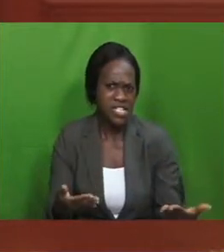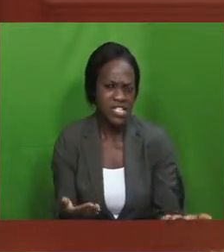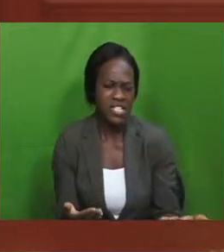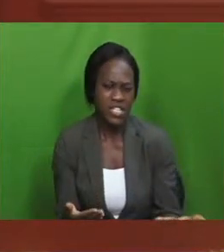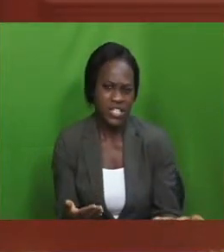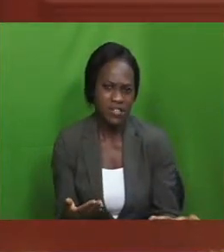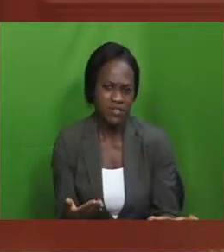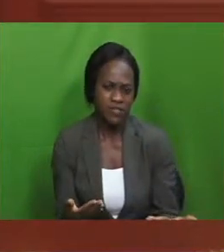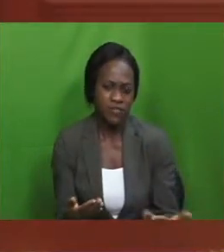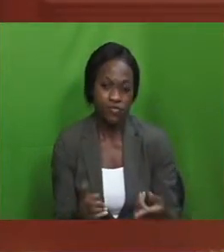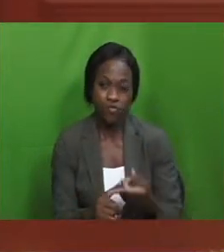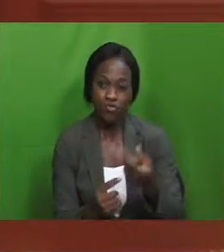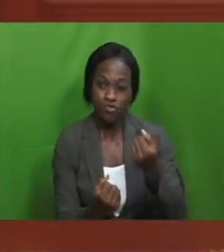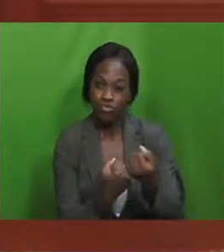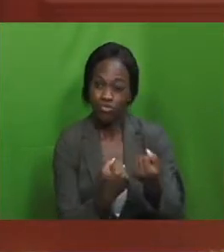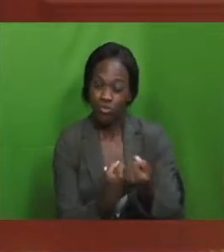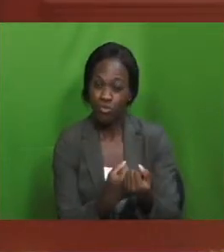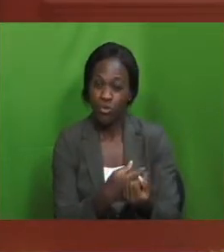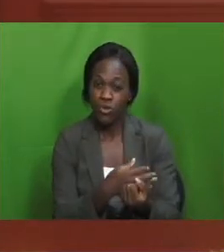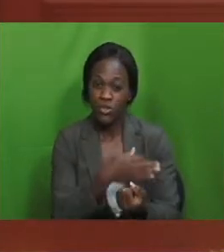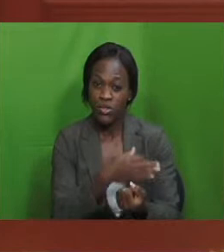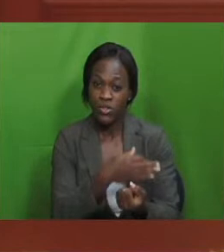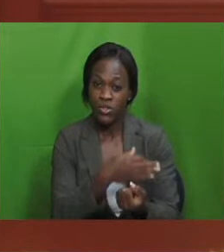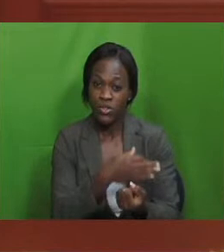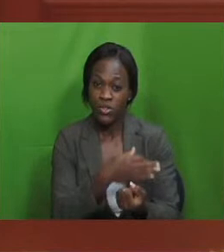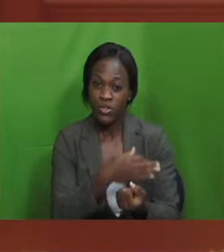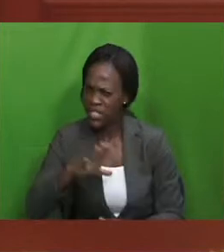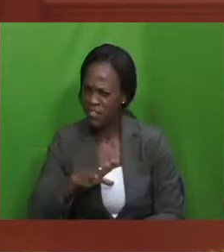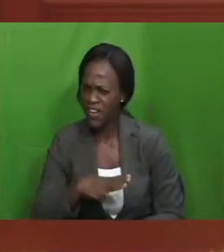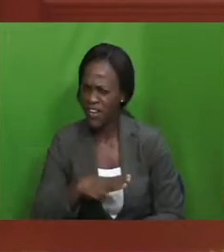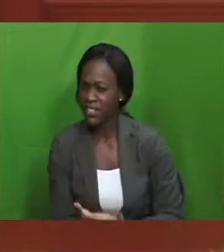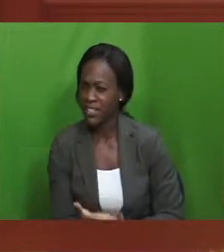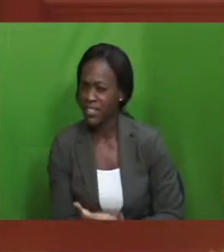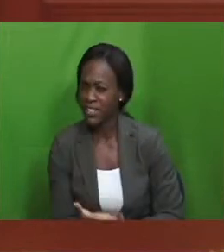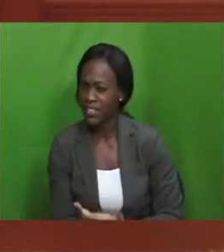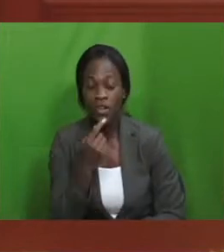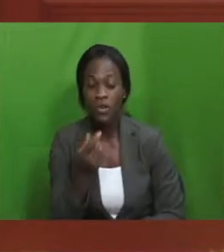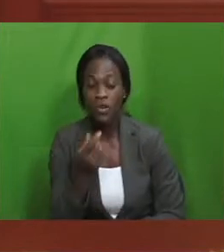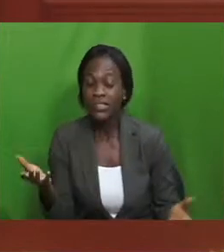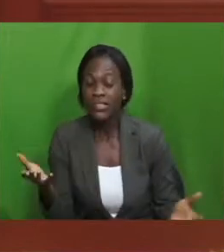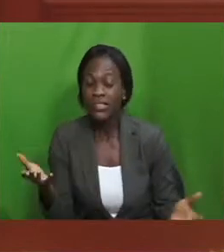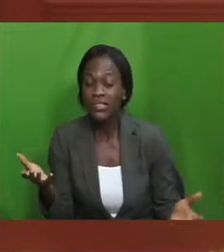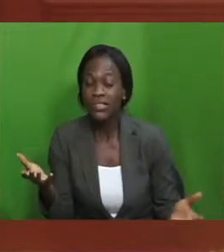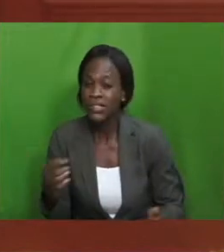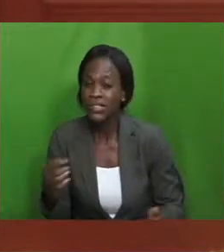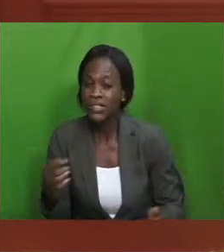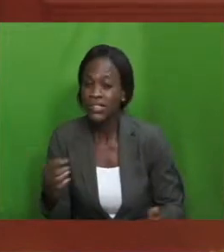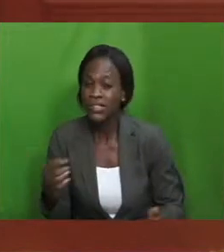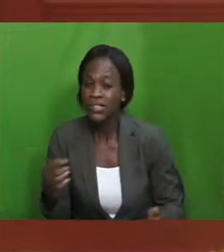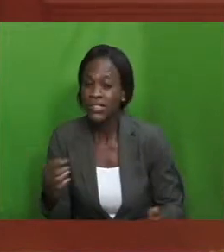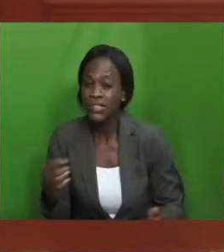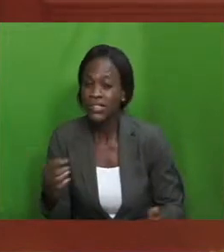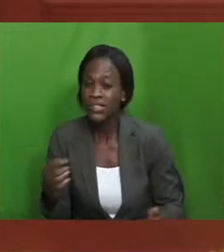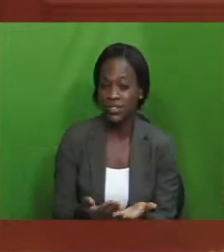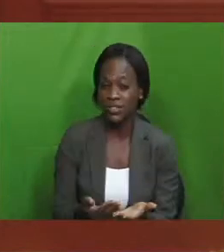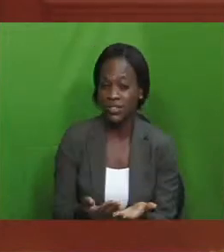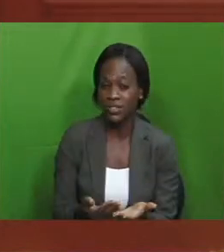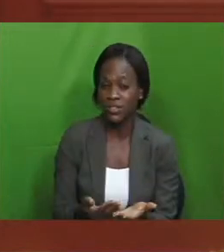fertilizer. Mr. Speaker, this is what he had to say. He said the ministry procured and distributed